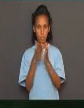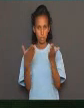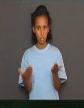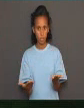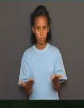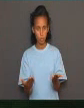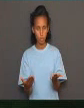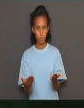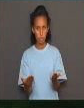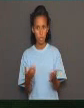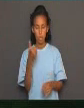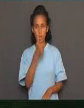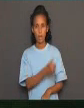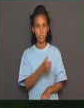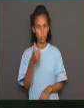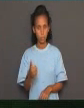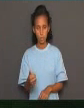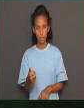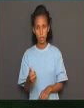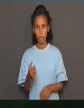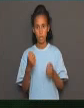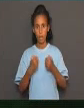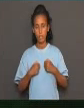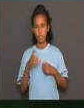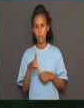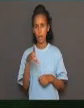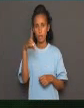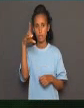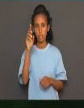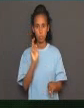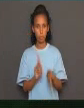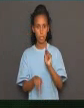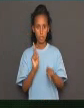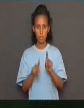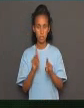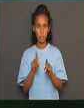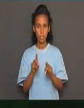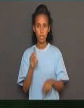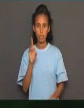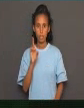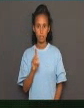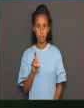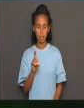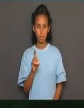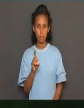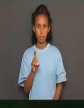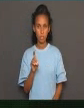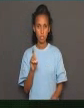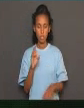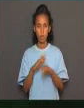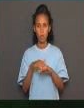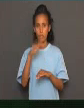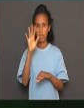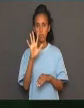170 of your textbooks, Addis Ababa has the highest population